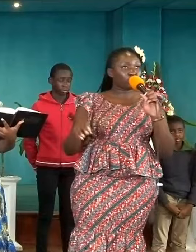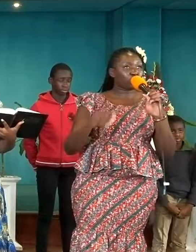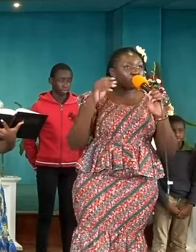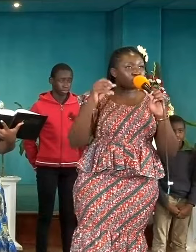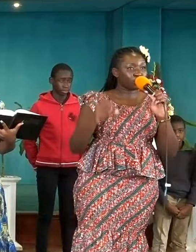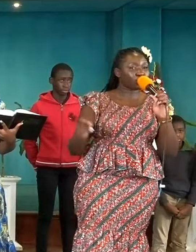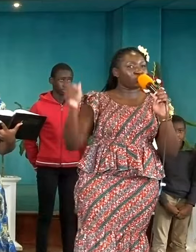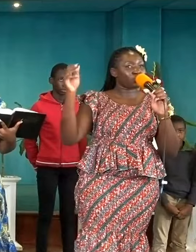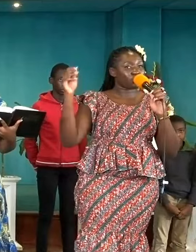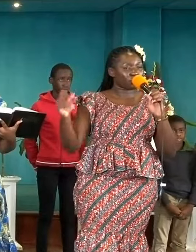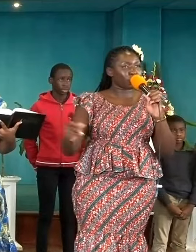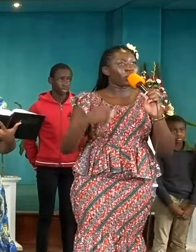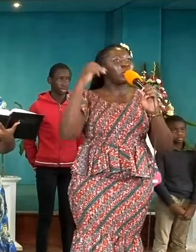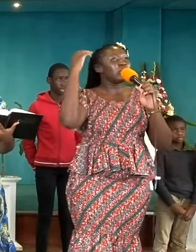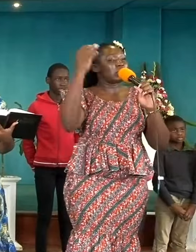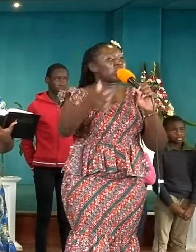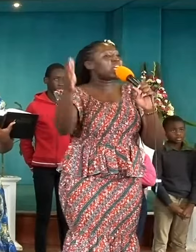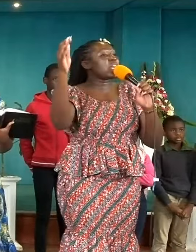Stanza 2.